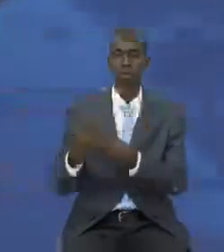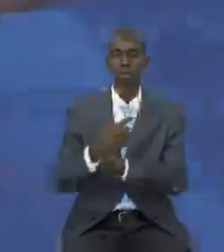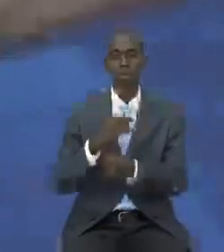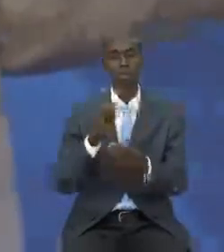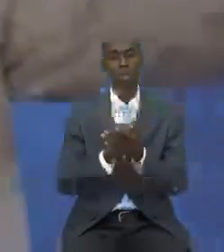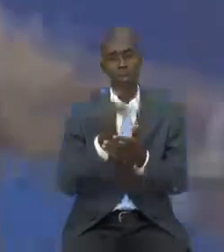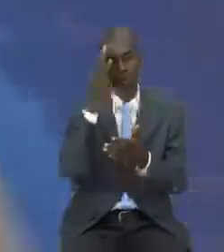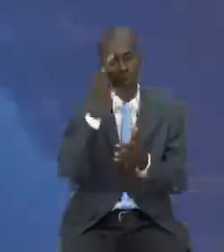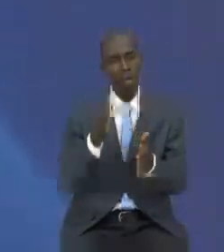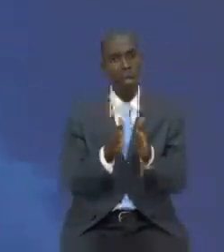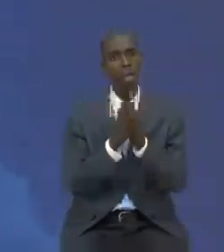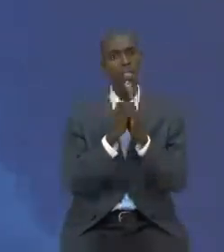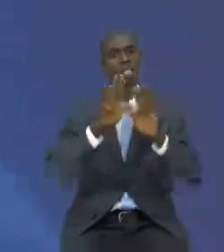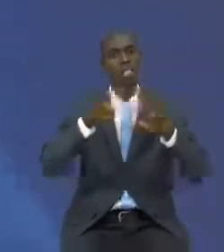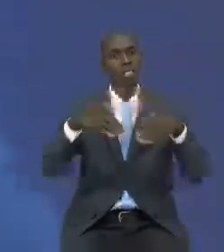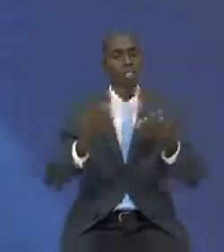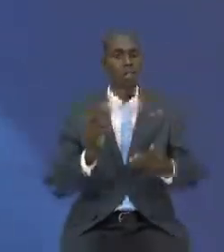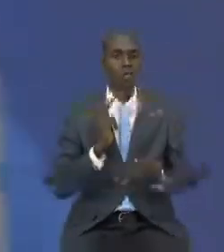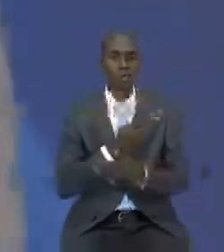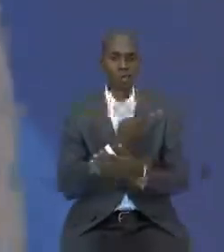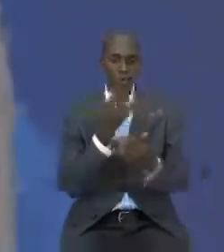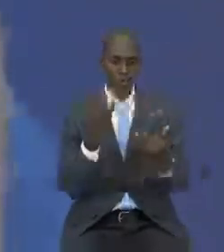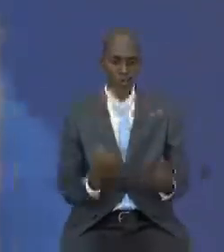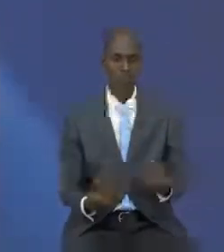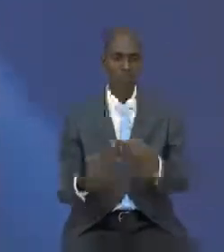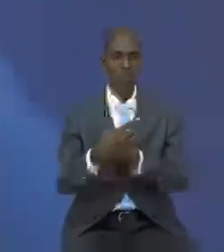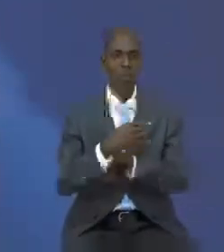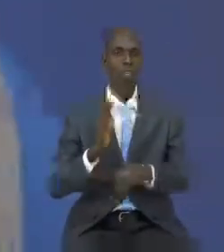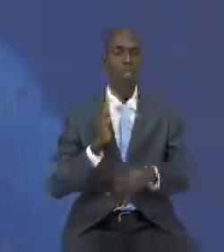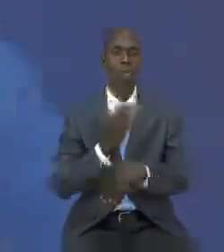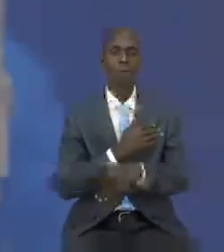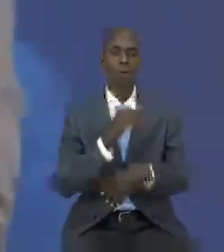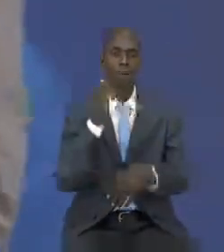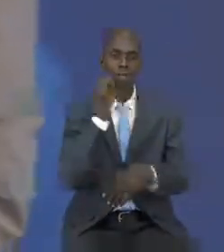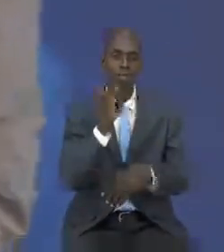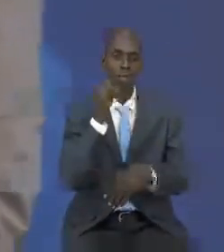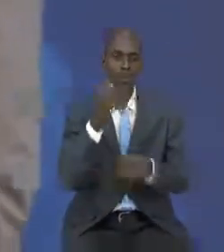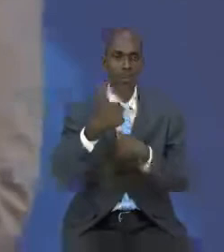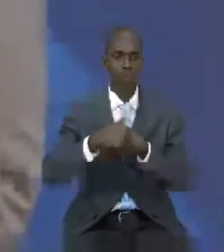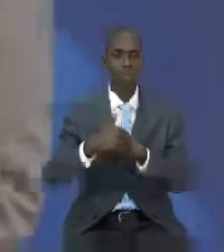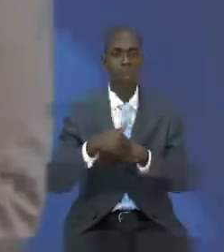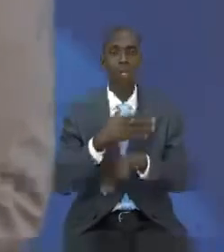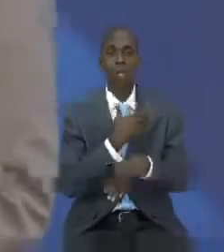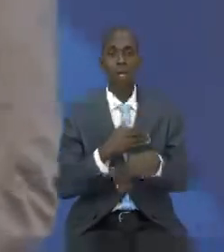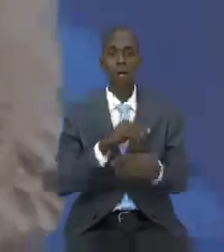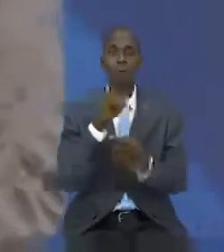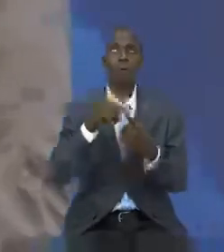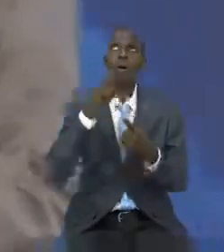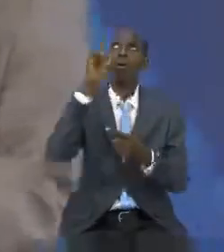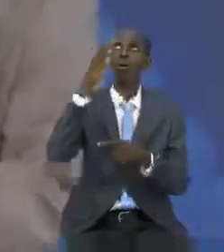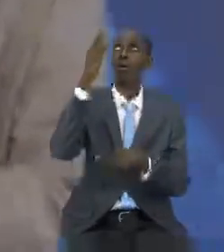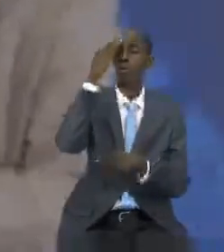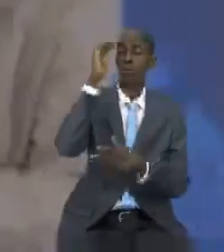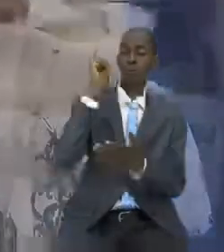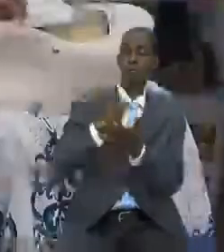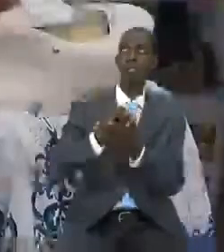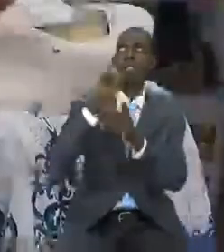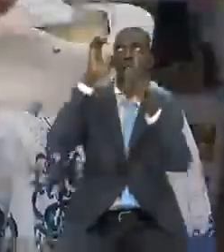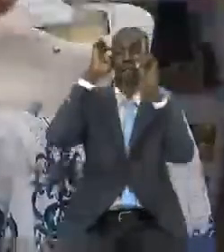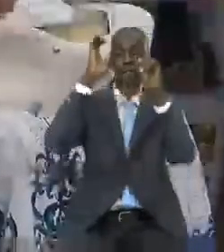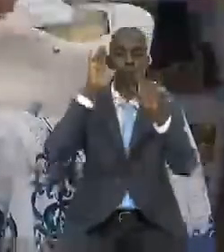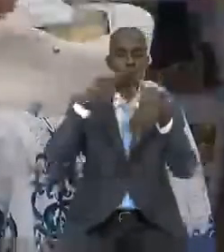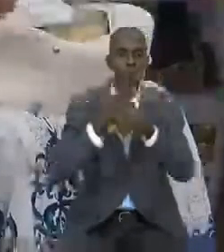this day our daily bread. And when God does that, he'll make you strong,